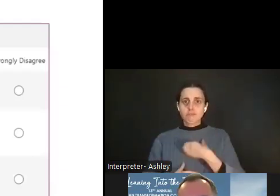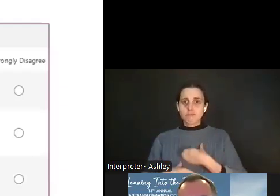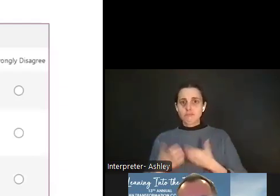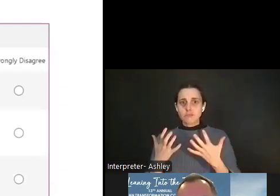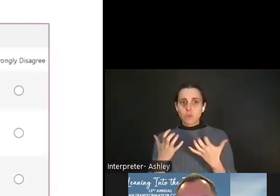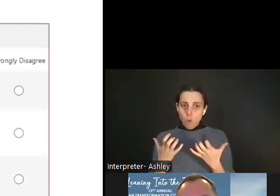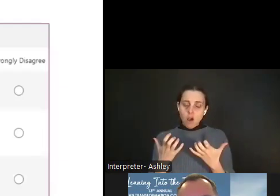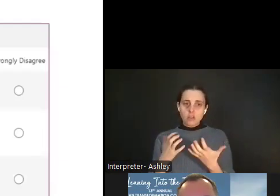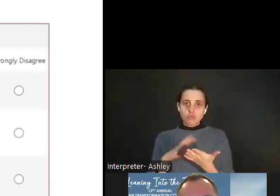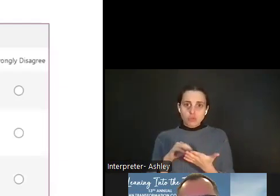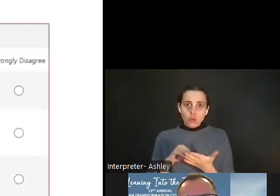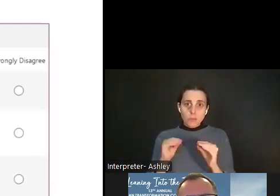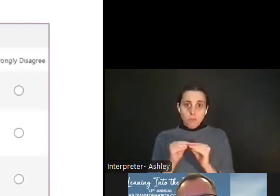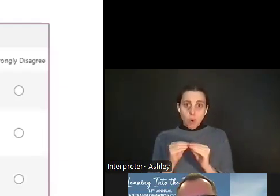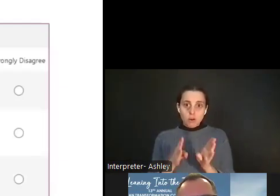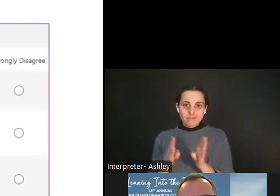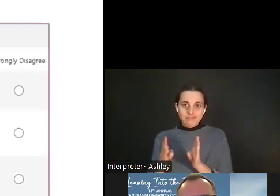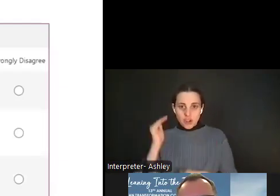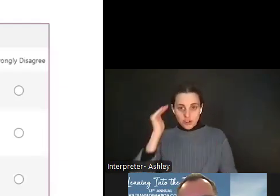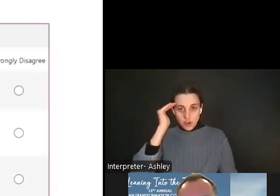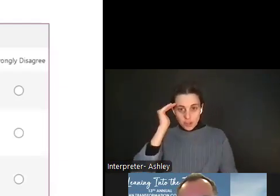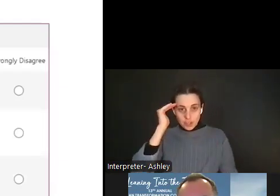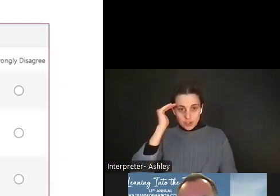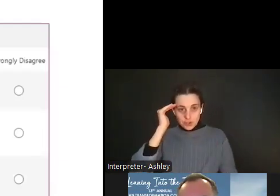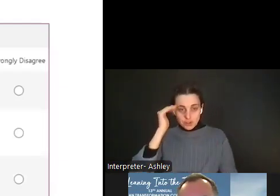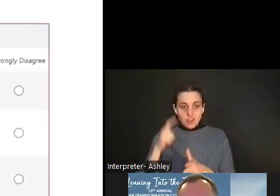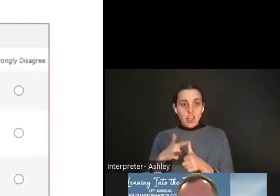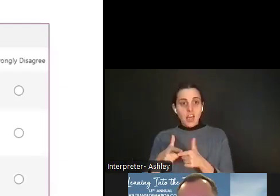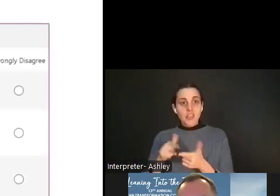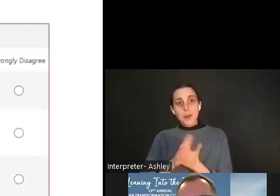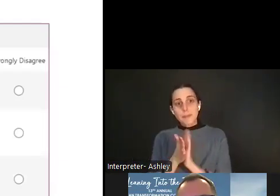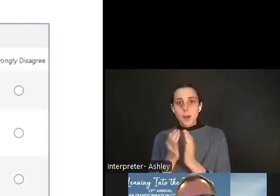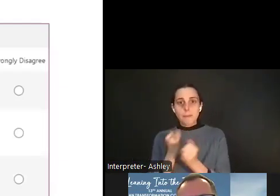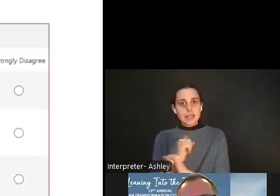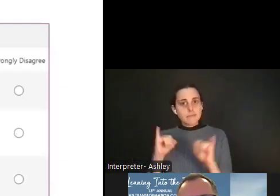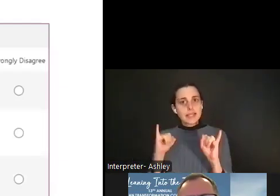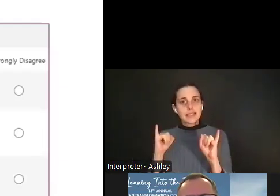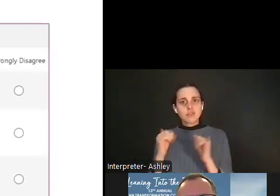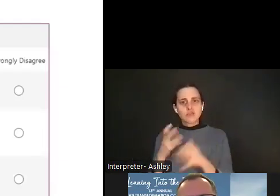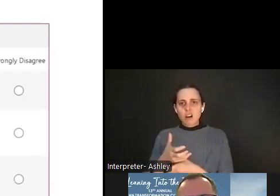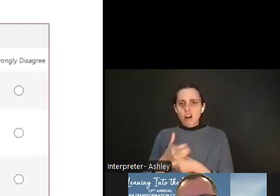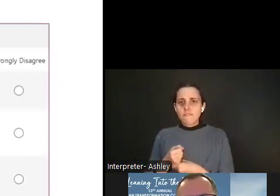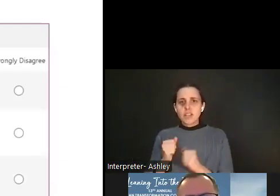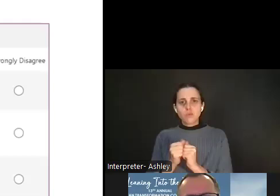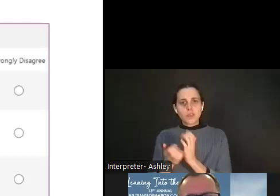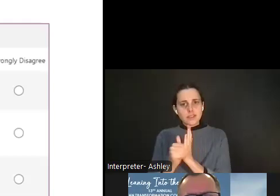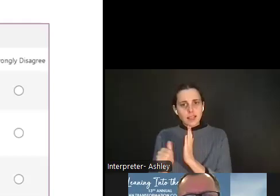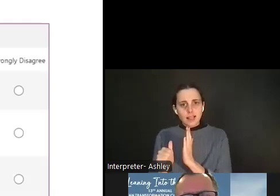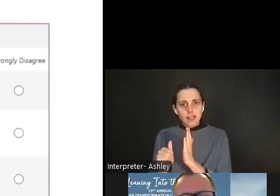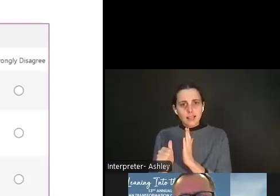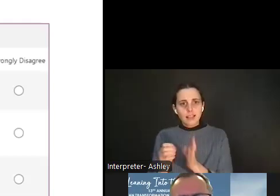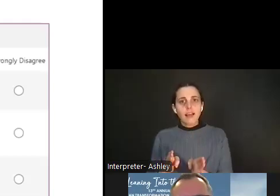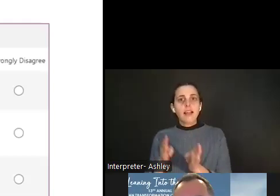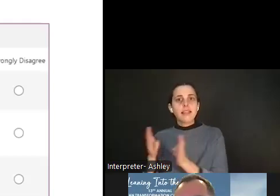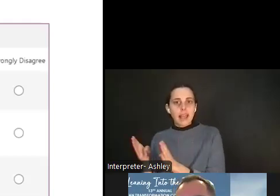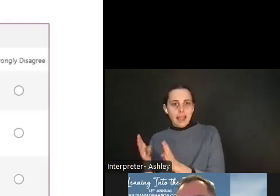part, developing an ability to be independent and confident with that skill or that change, and then comes in the reinforcement.